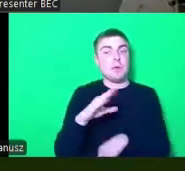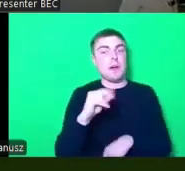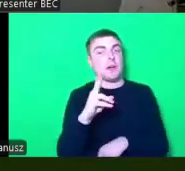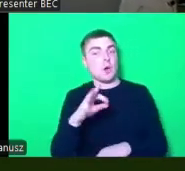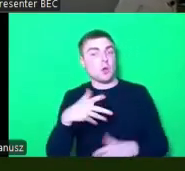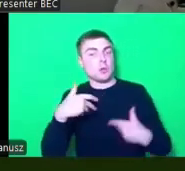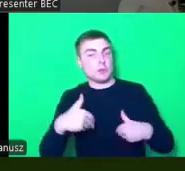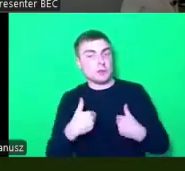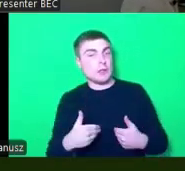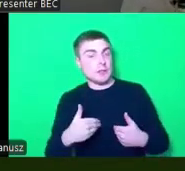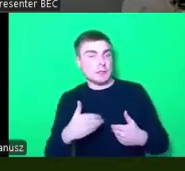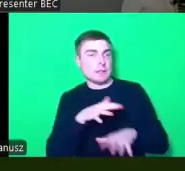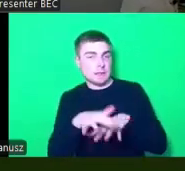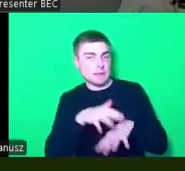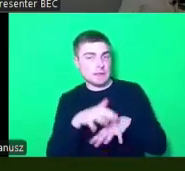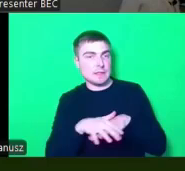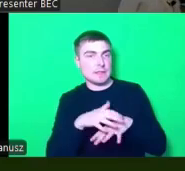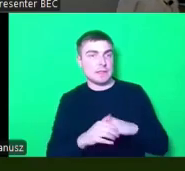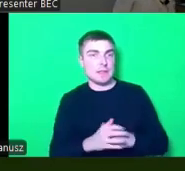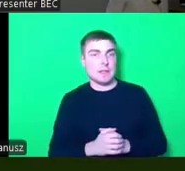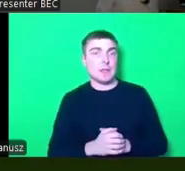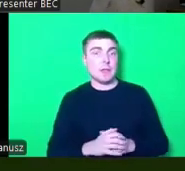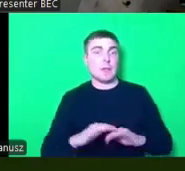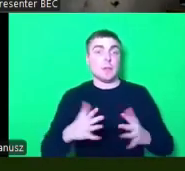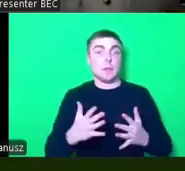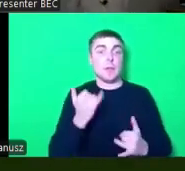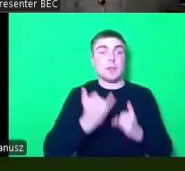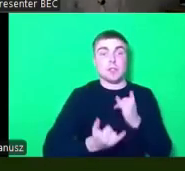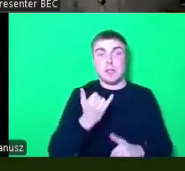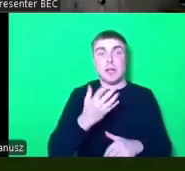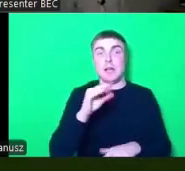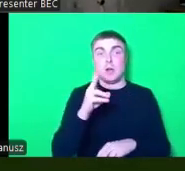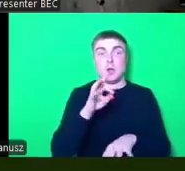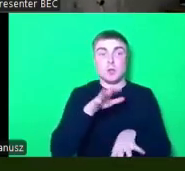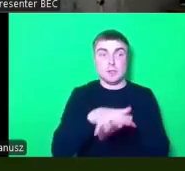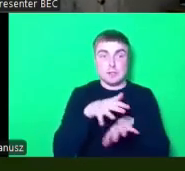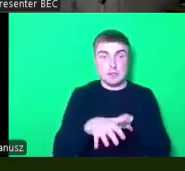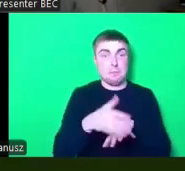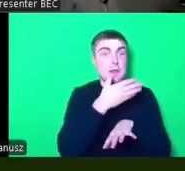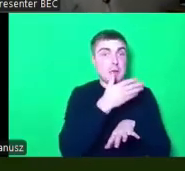of the ecosystem, because if we don't have a healthy ecosystem, we cannot help the human.